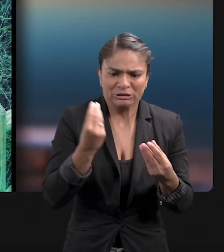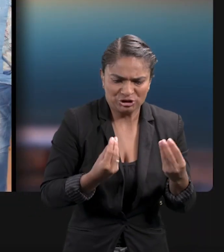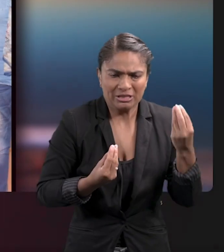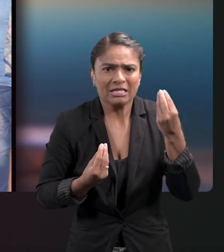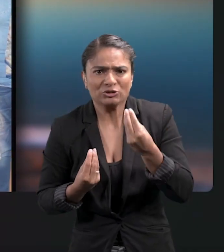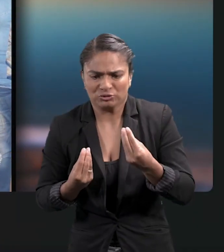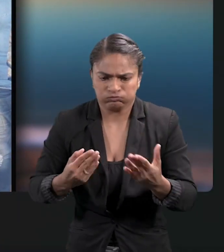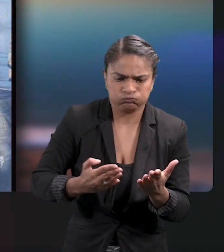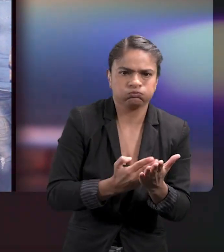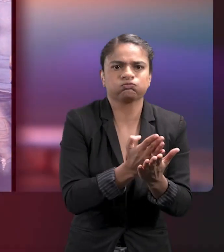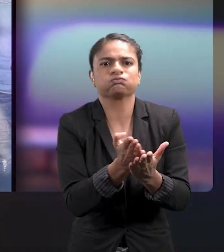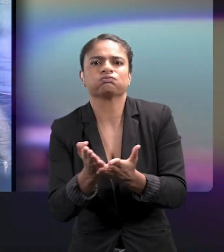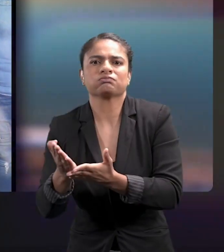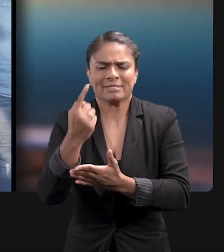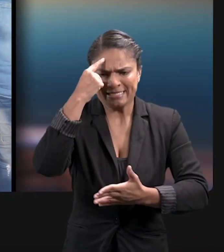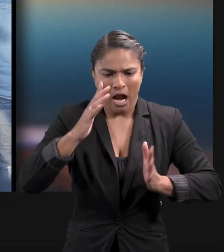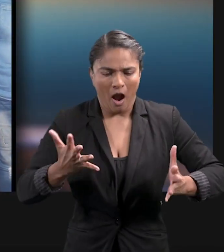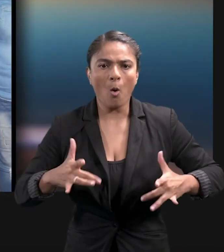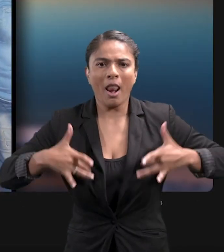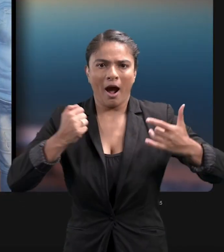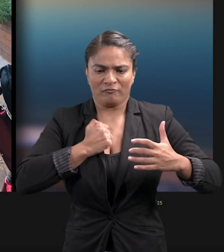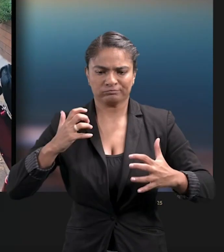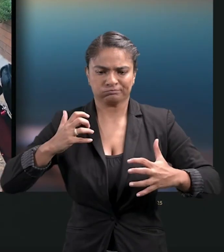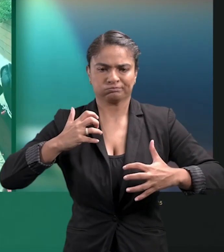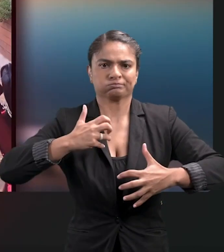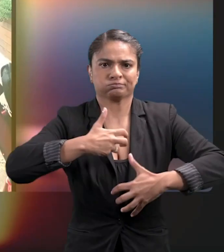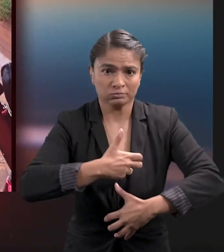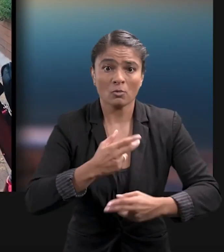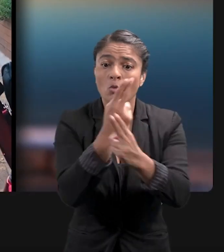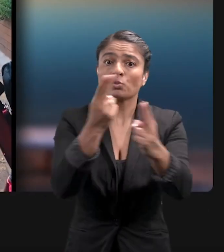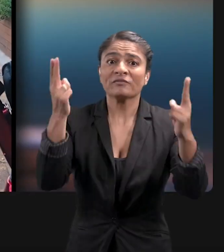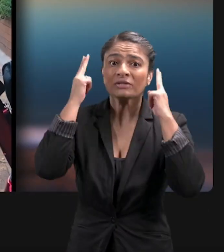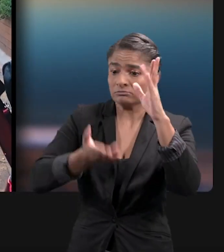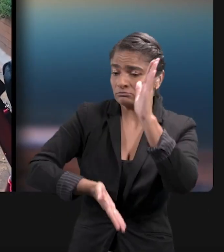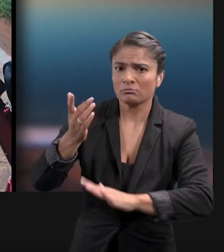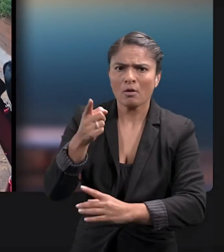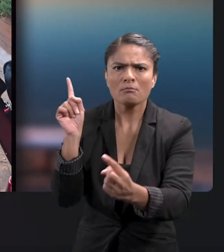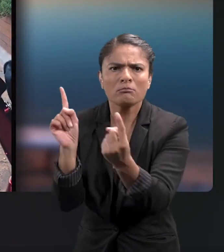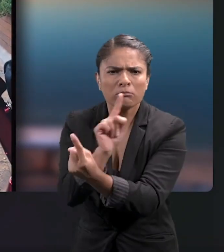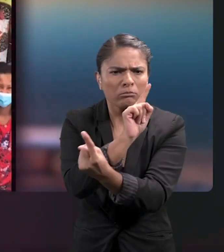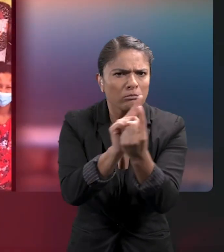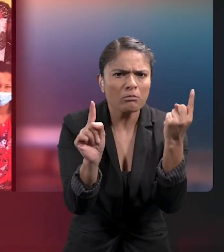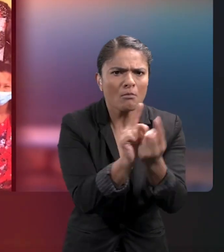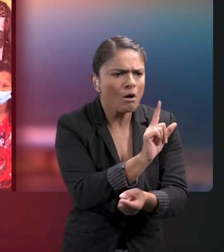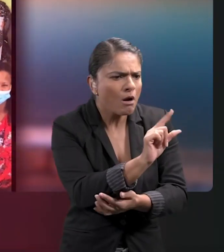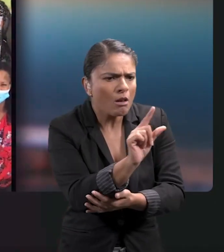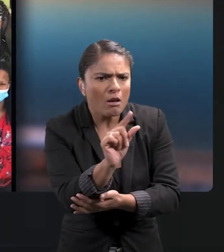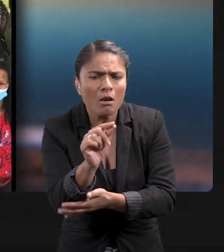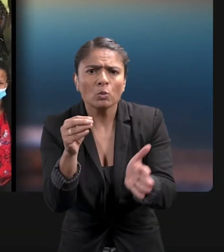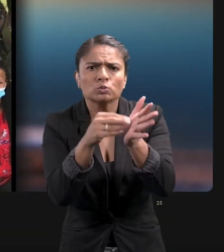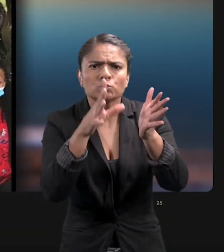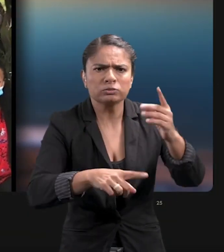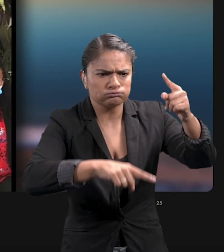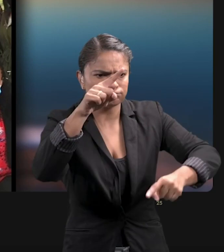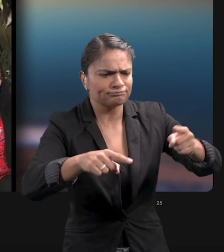she could work around it, learning how to make life easier. After going to university, she began interacting with other differently abled